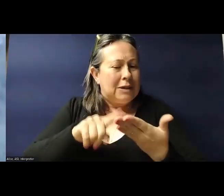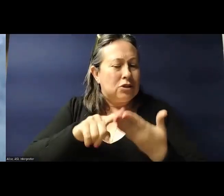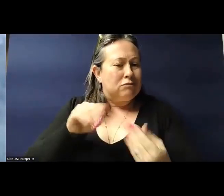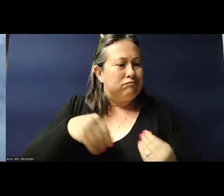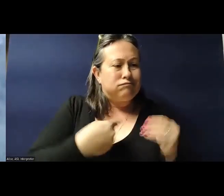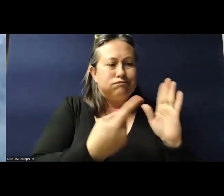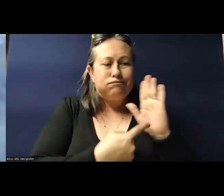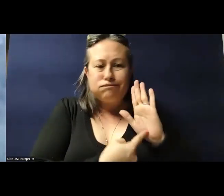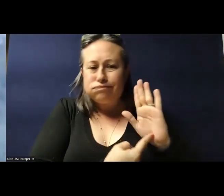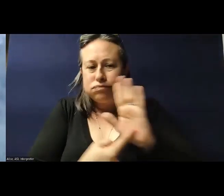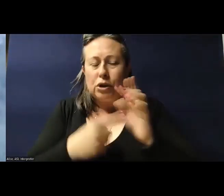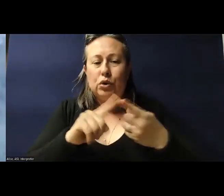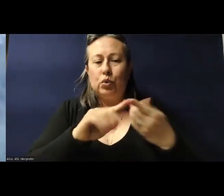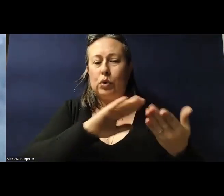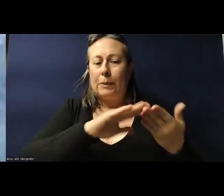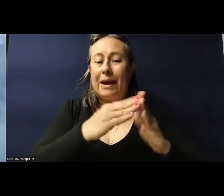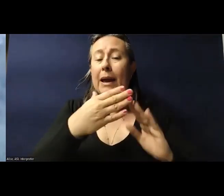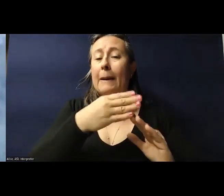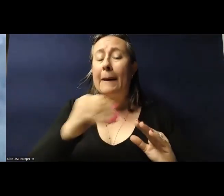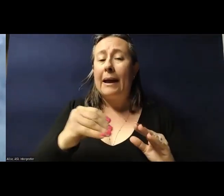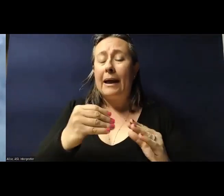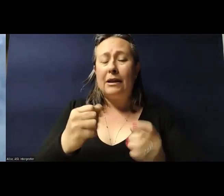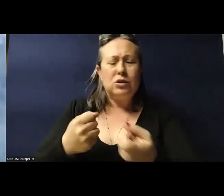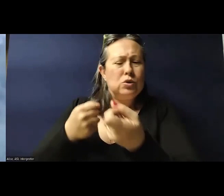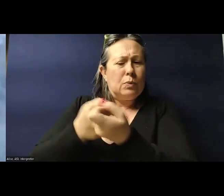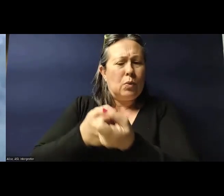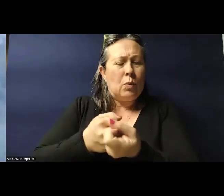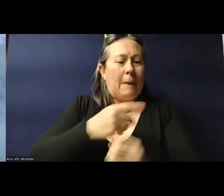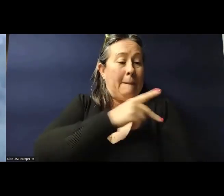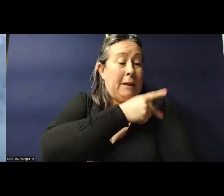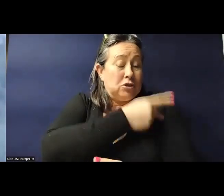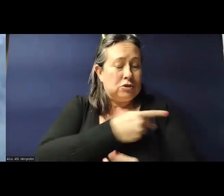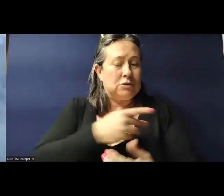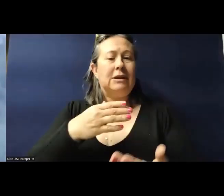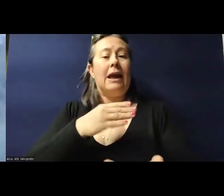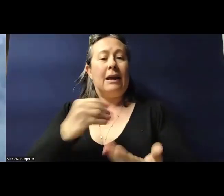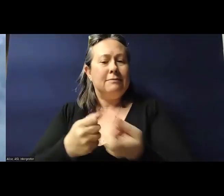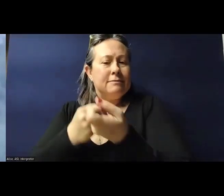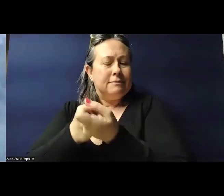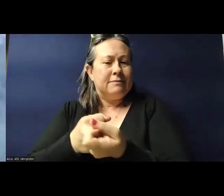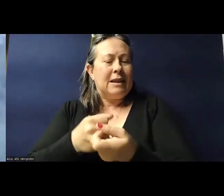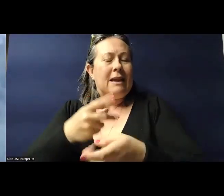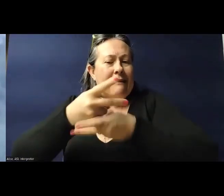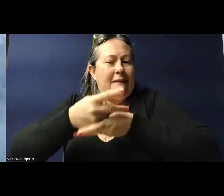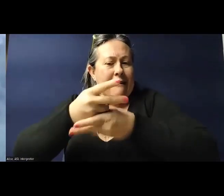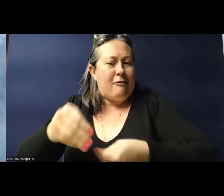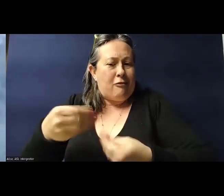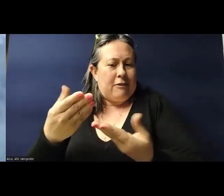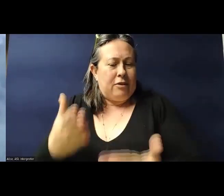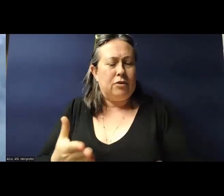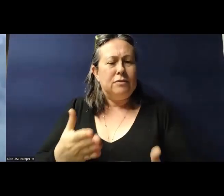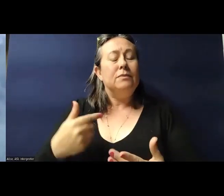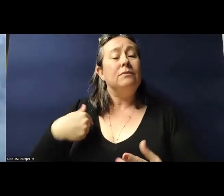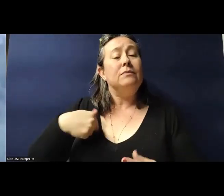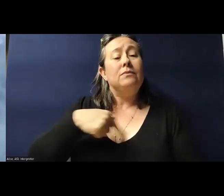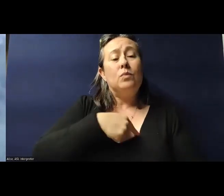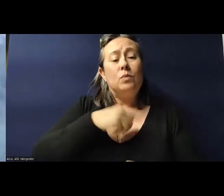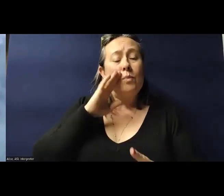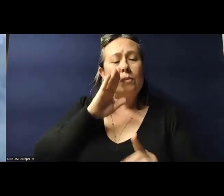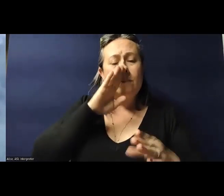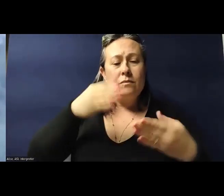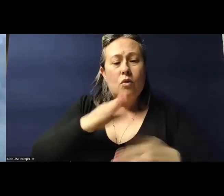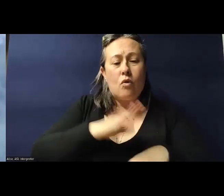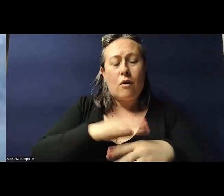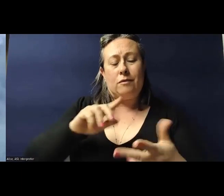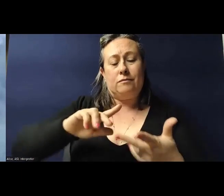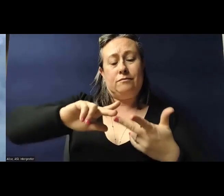communities. And five, support patients and caregivers. Ascend will play a vital role in priority three, decreasing the